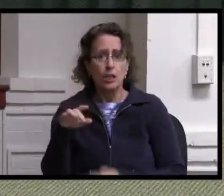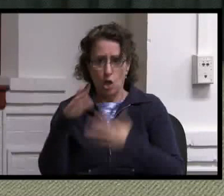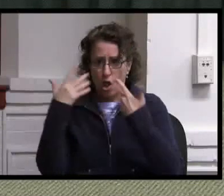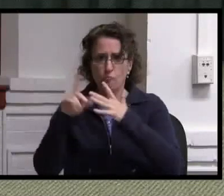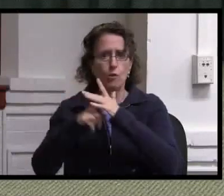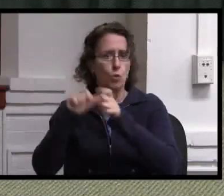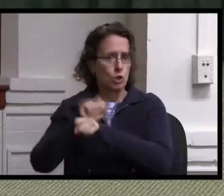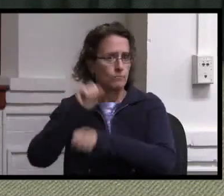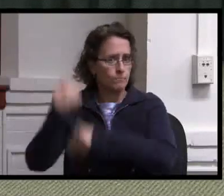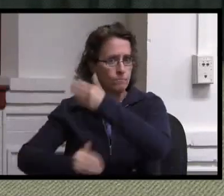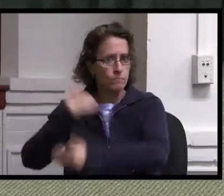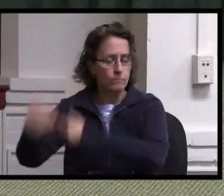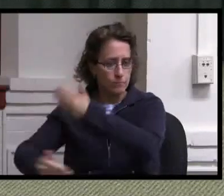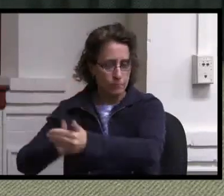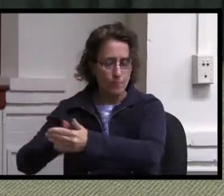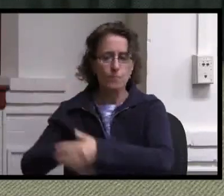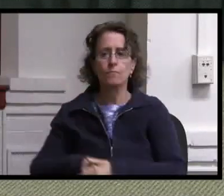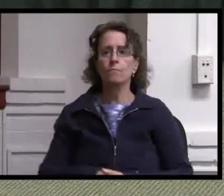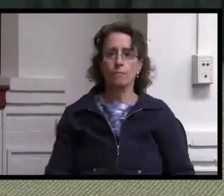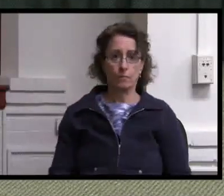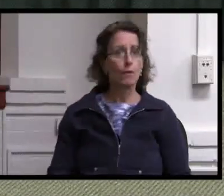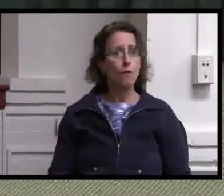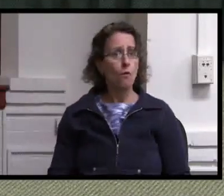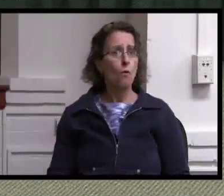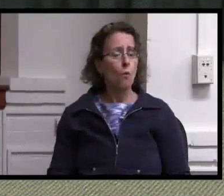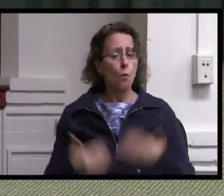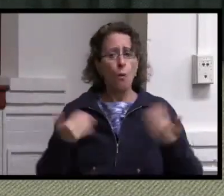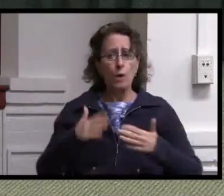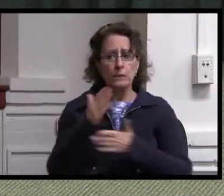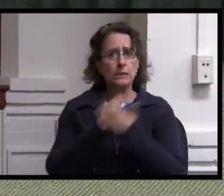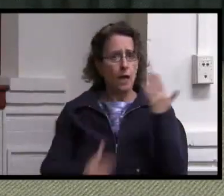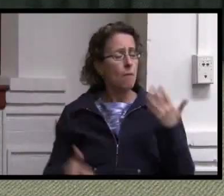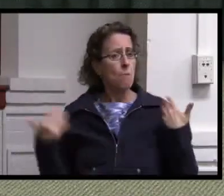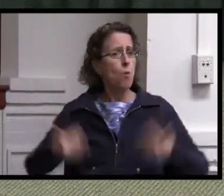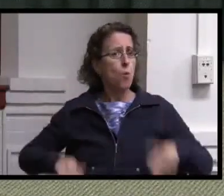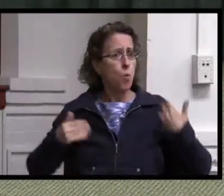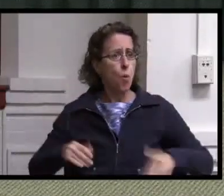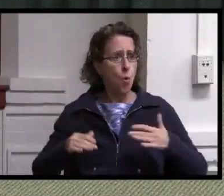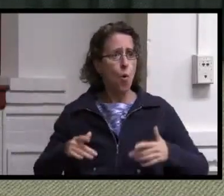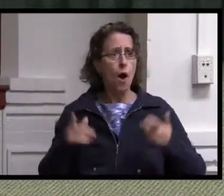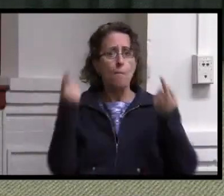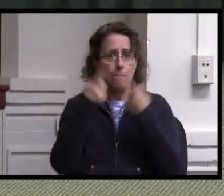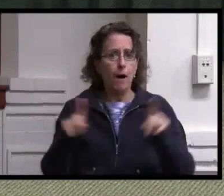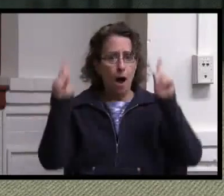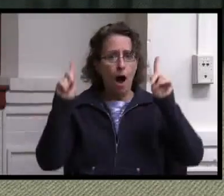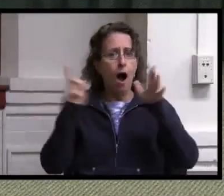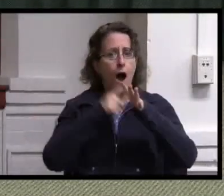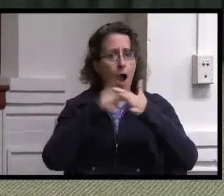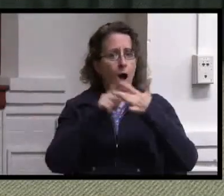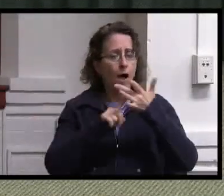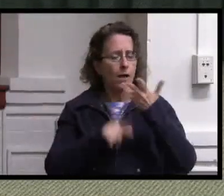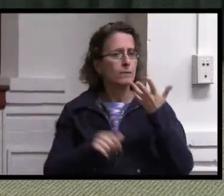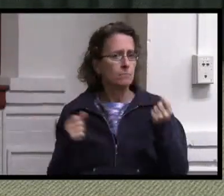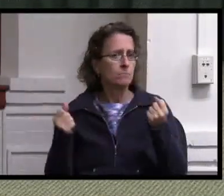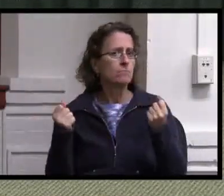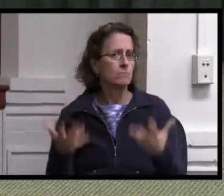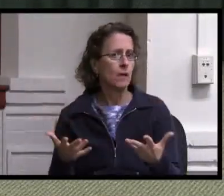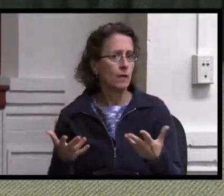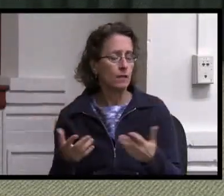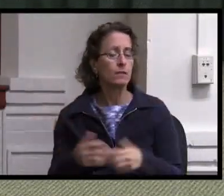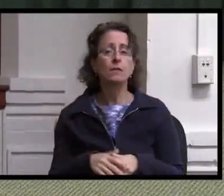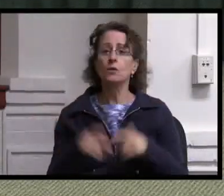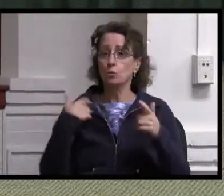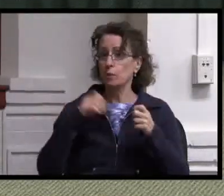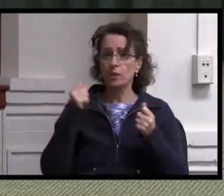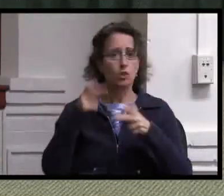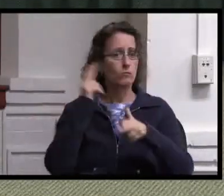And some are actually pretty far along substantively. So we could, if you'd like, take a minute and go down each of the